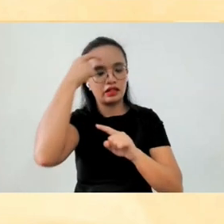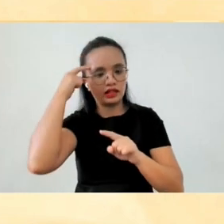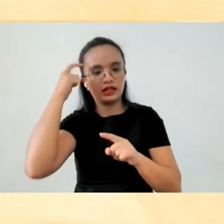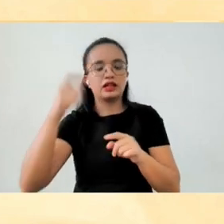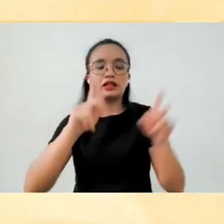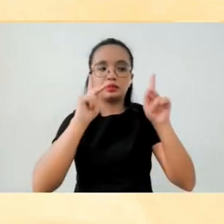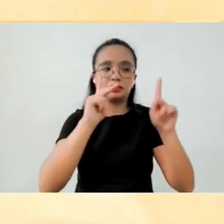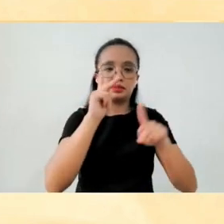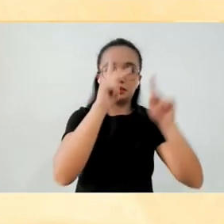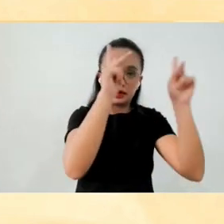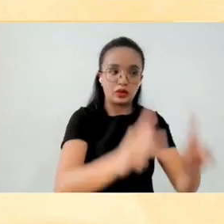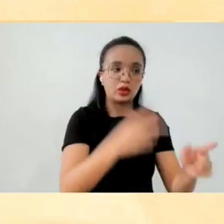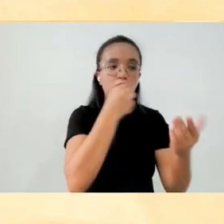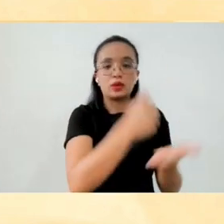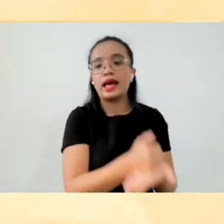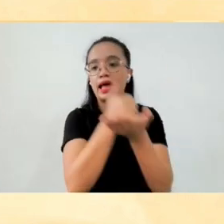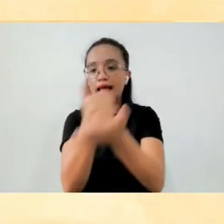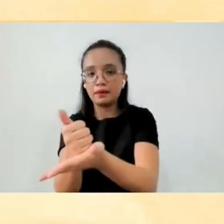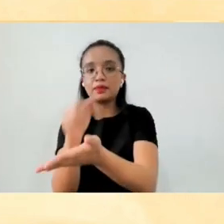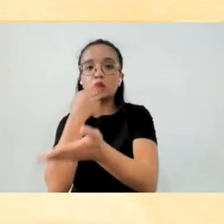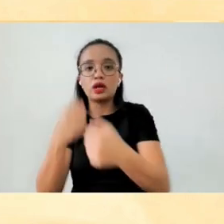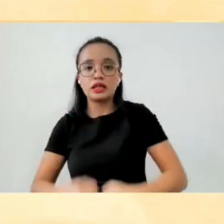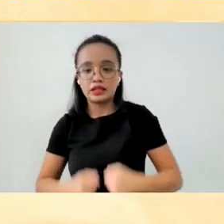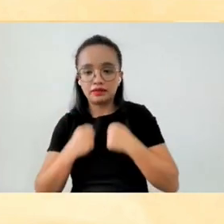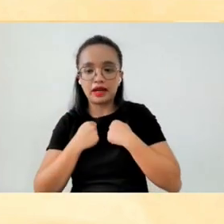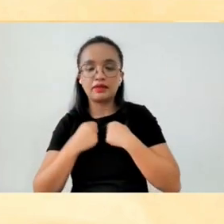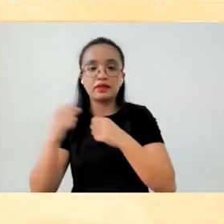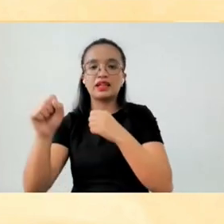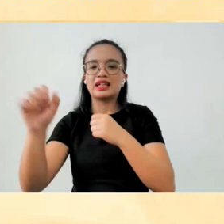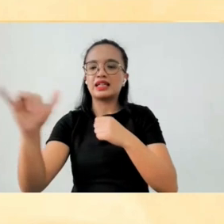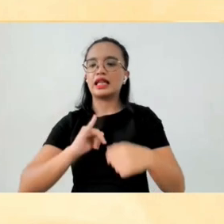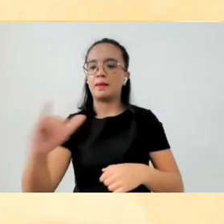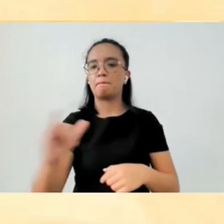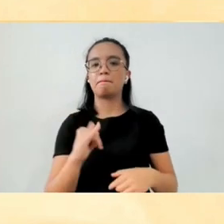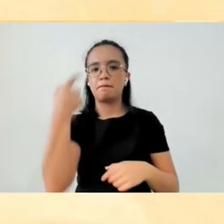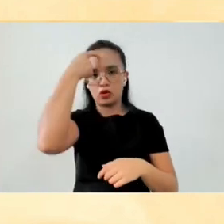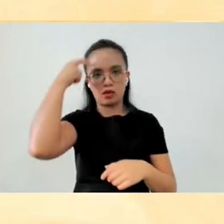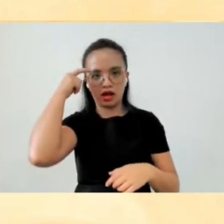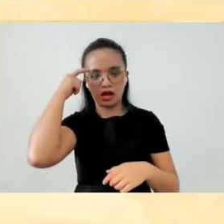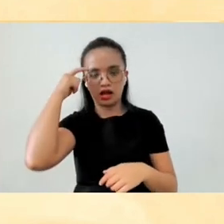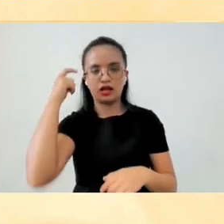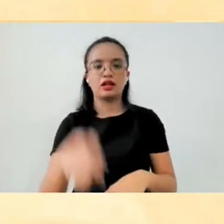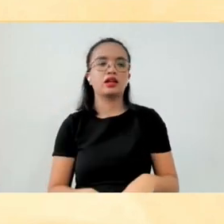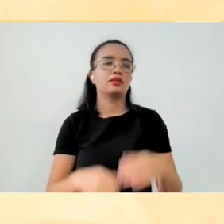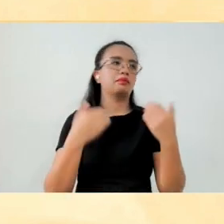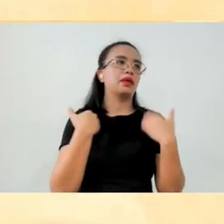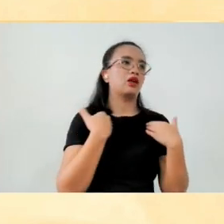the traumatized survivor can also be traumatized. So if we have helped traumatized journalists,